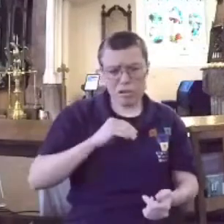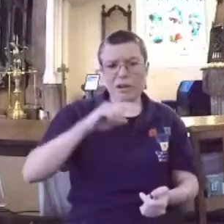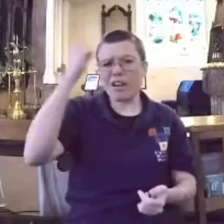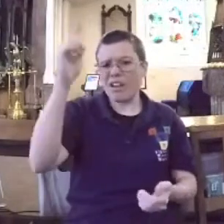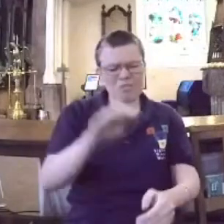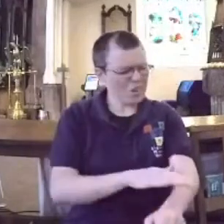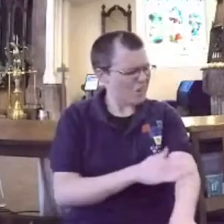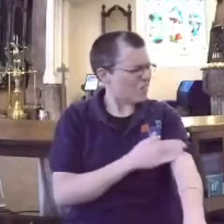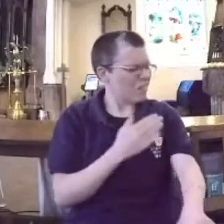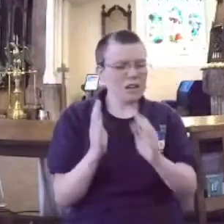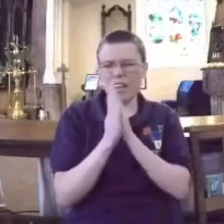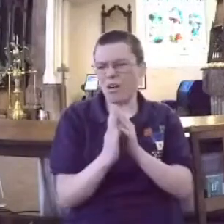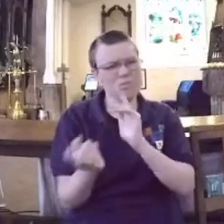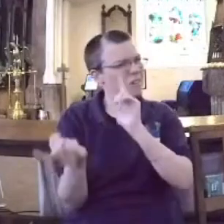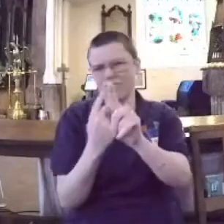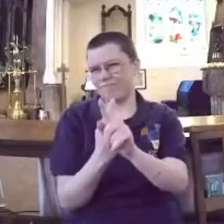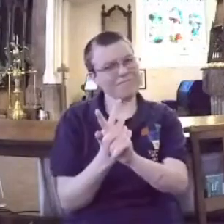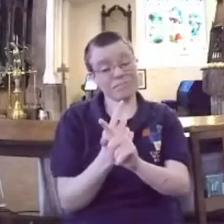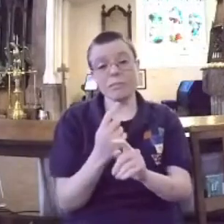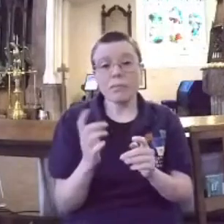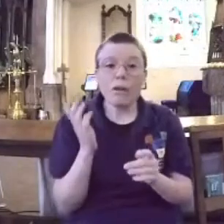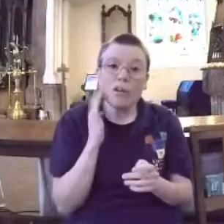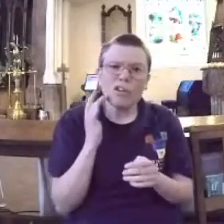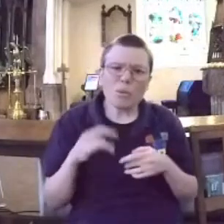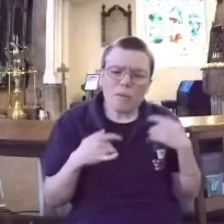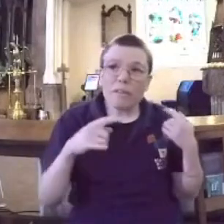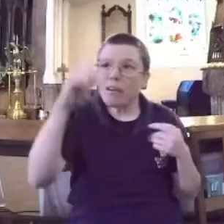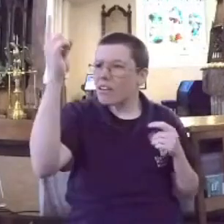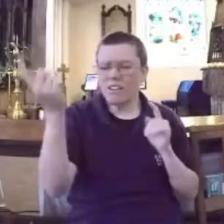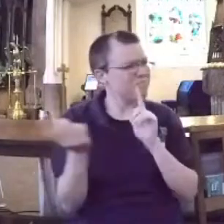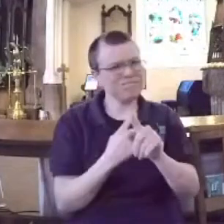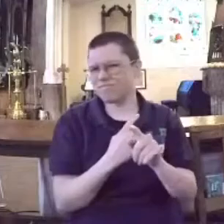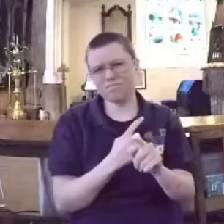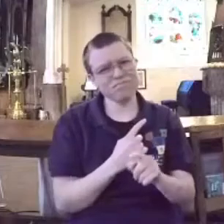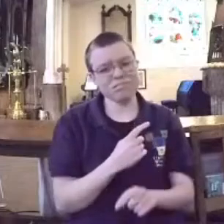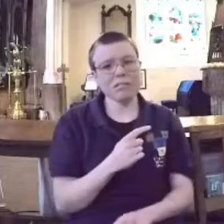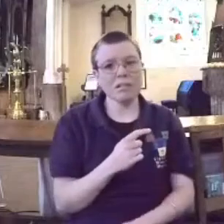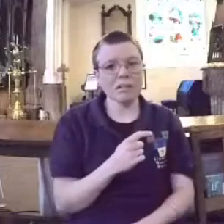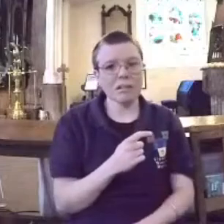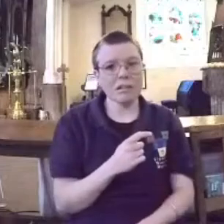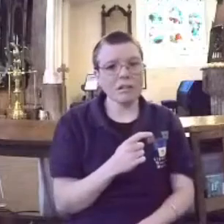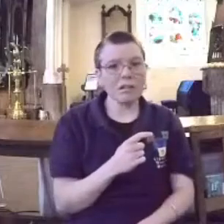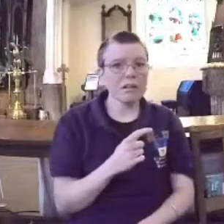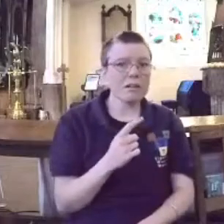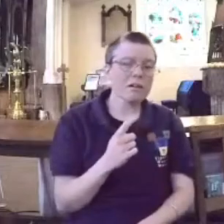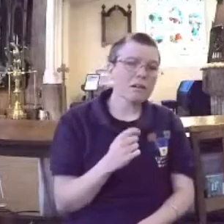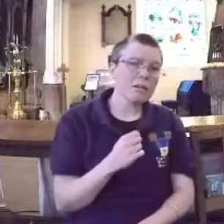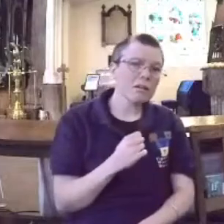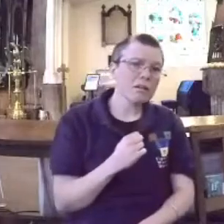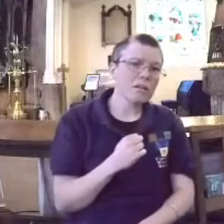prayers, even when we feel that God has not answered us. One of the strategies I came up